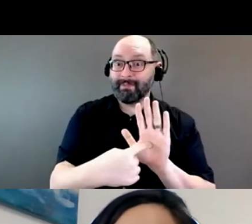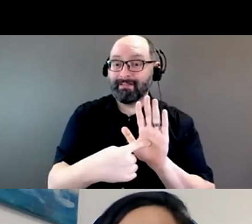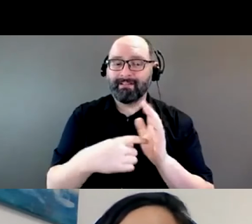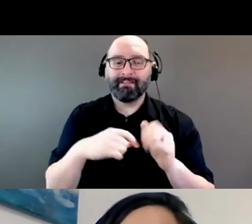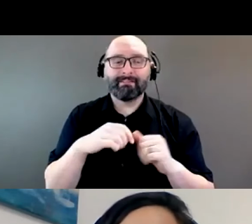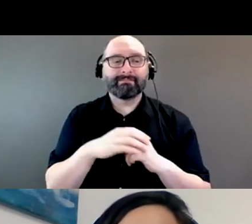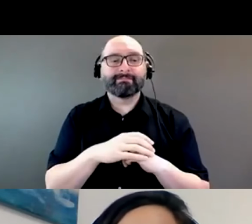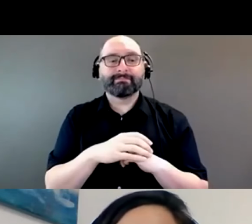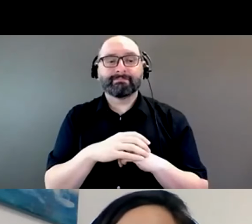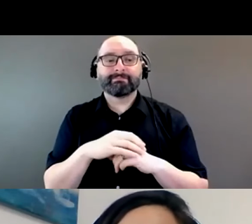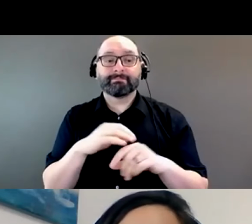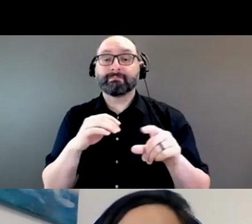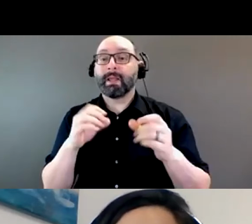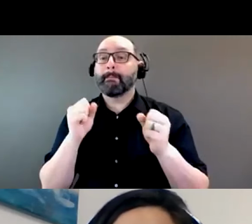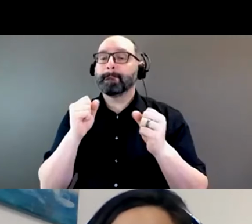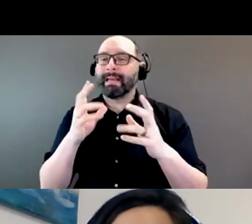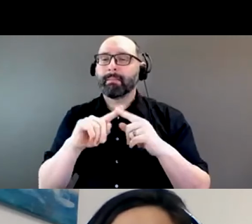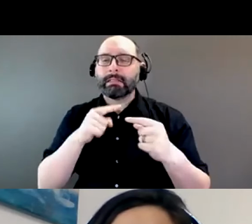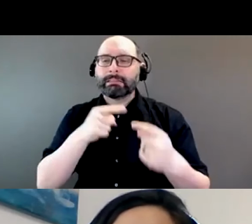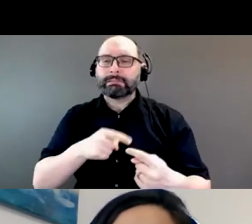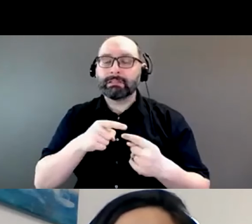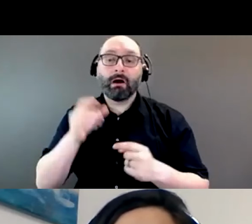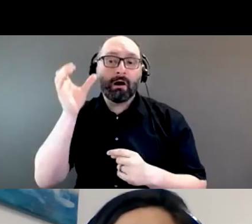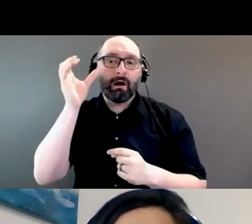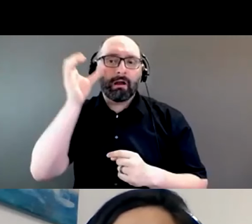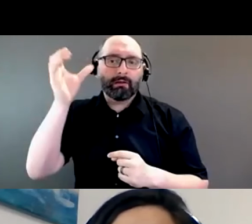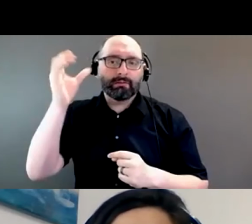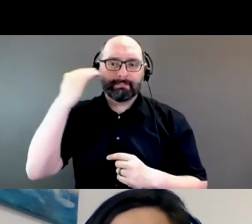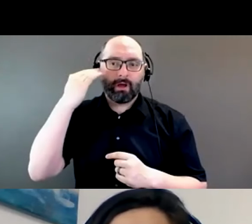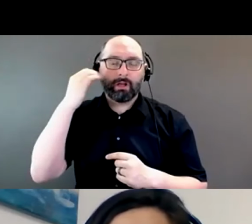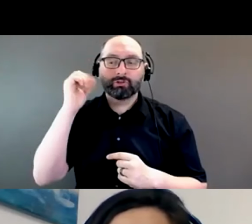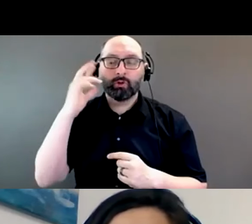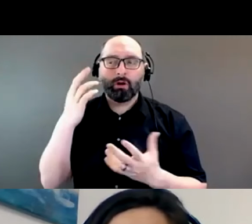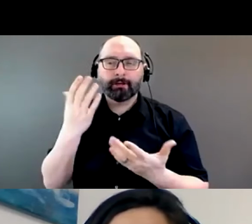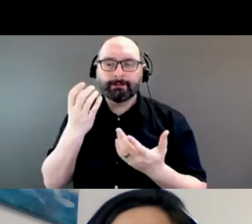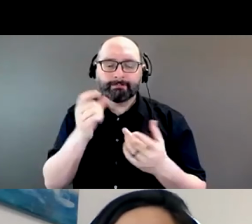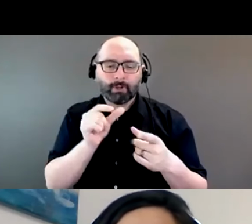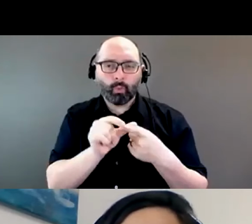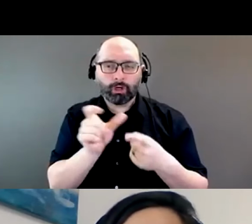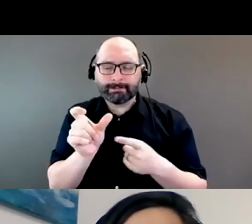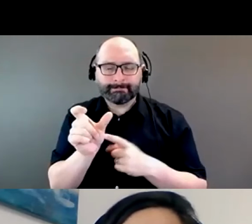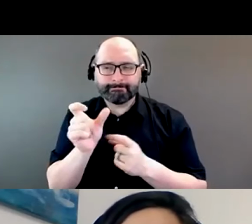Many will have difficulty with conceptual knowledge or understanding the meaning of words.